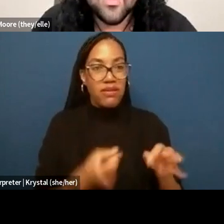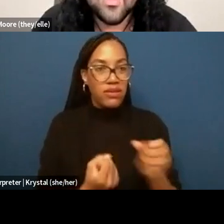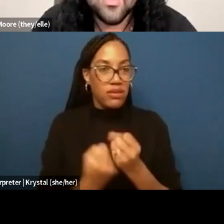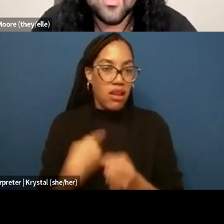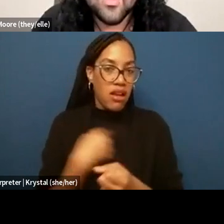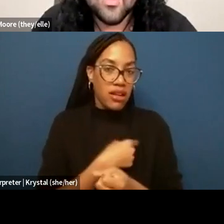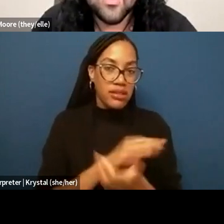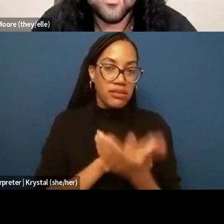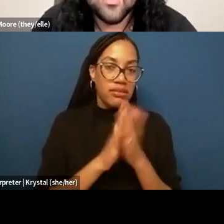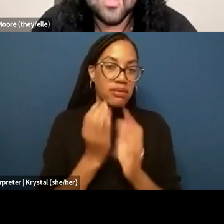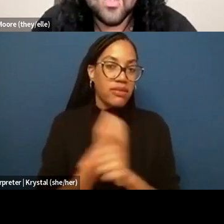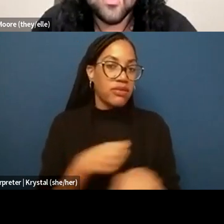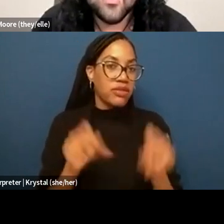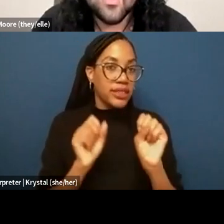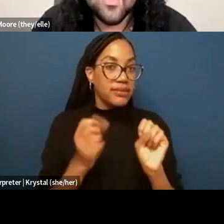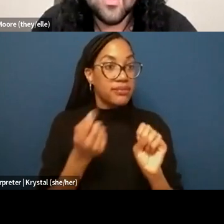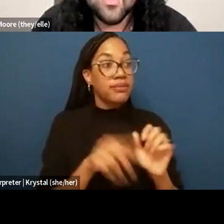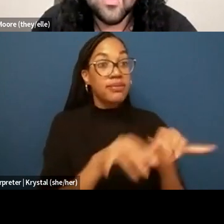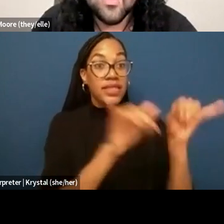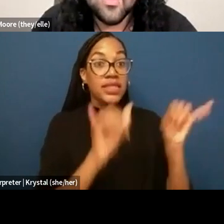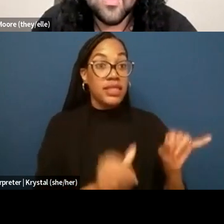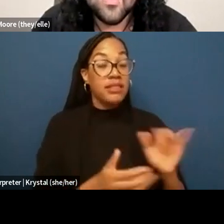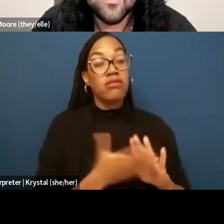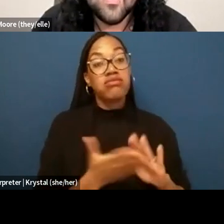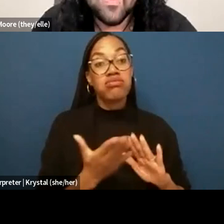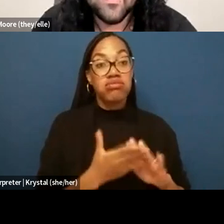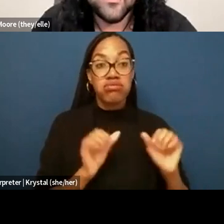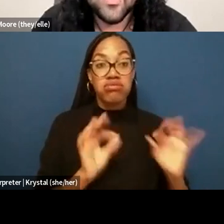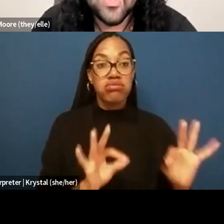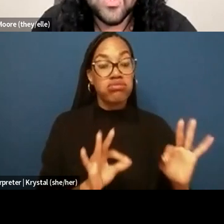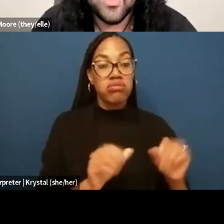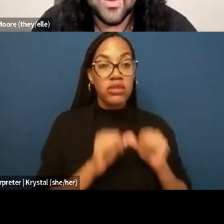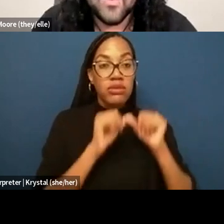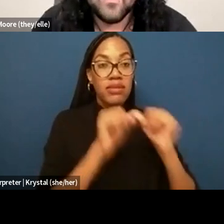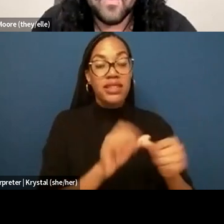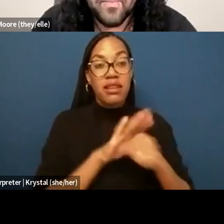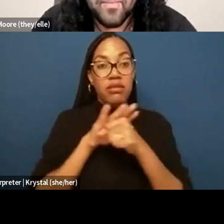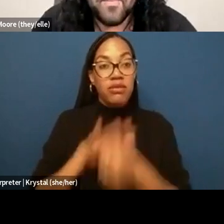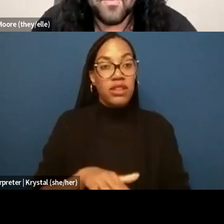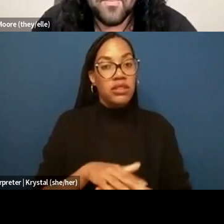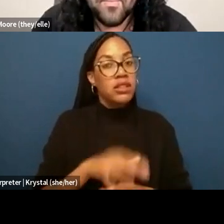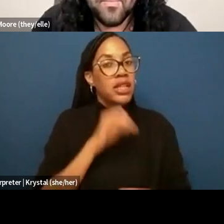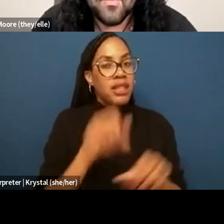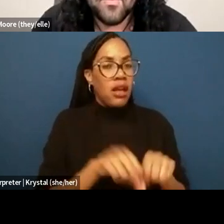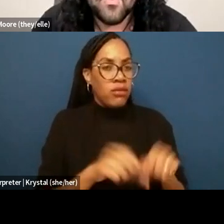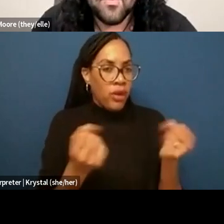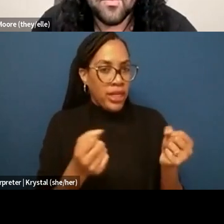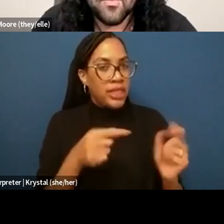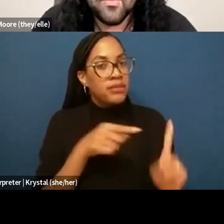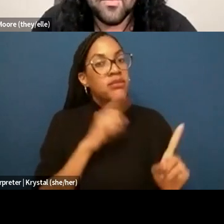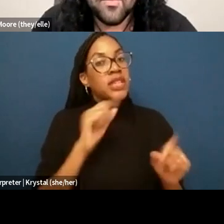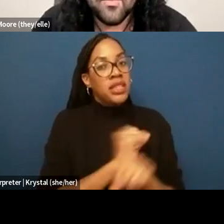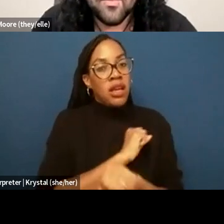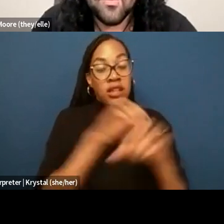that's working real well in the service of maintaining oppression, that is not broken, that is doing exactly